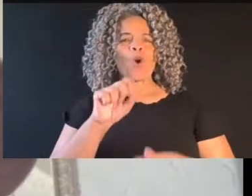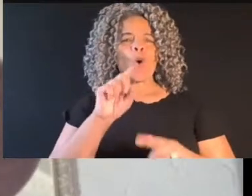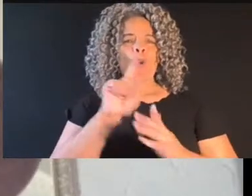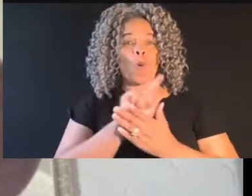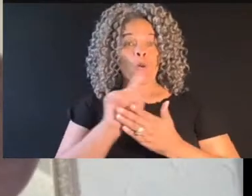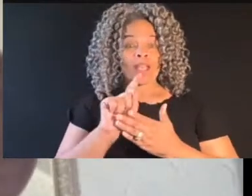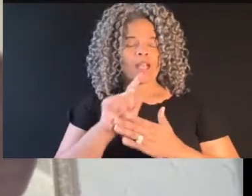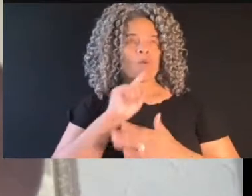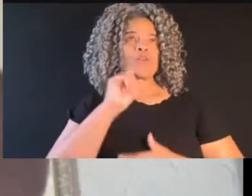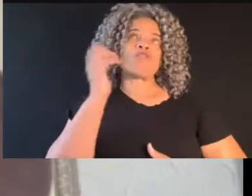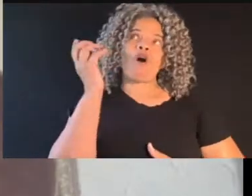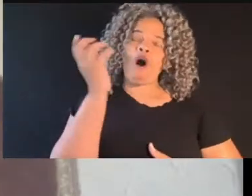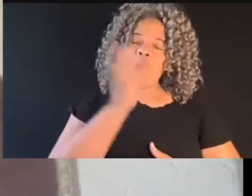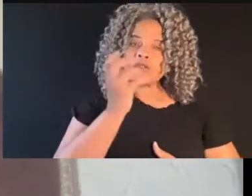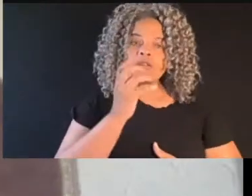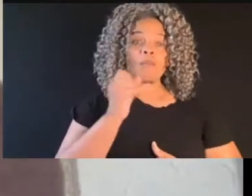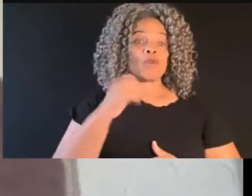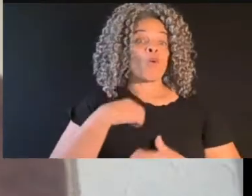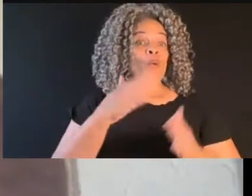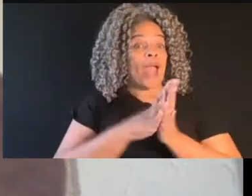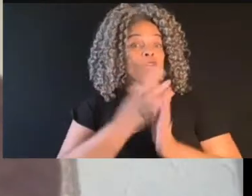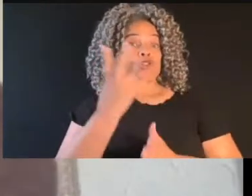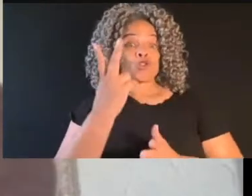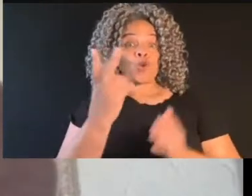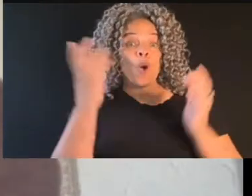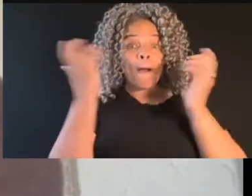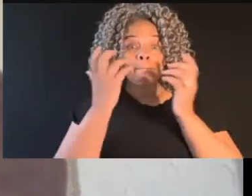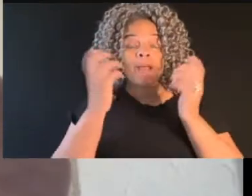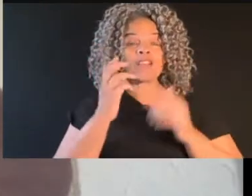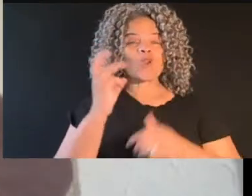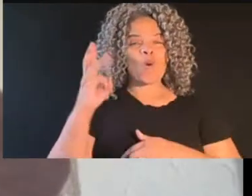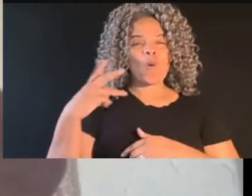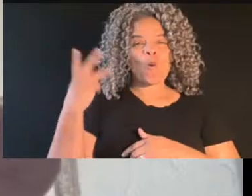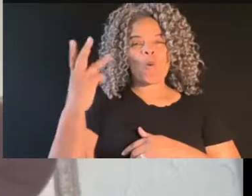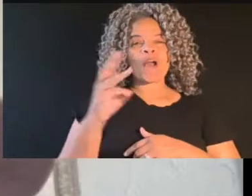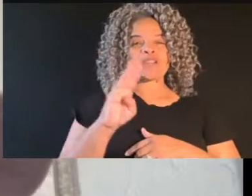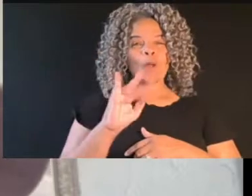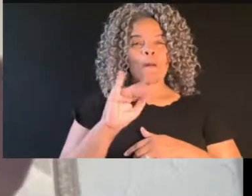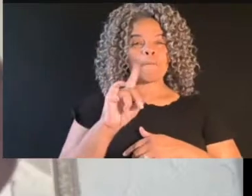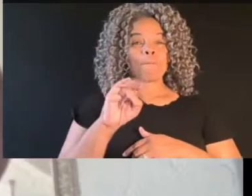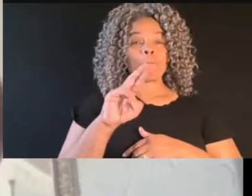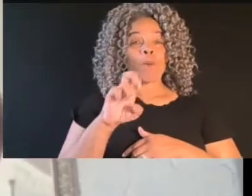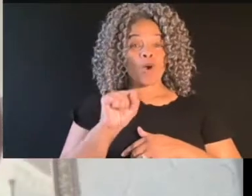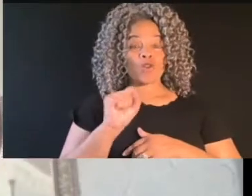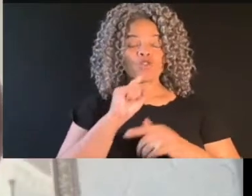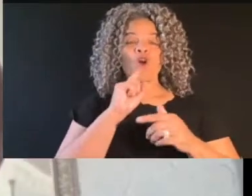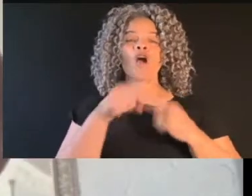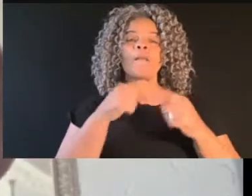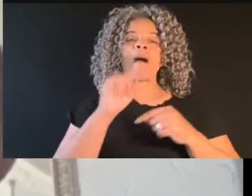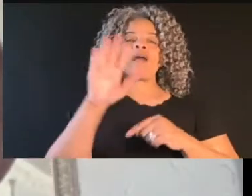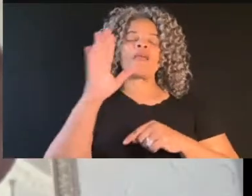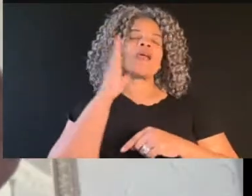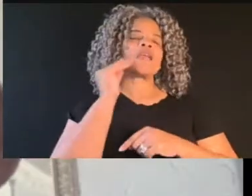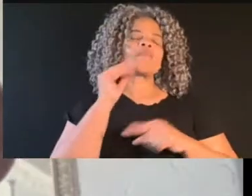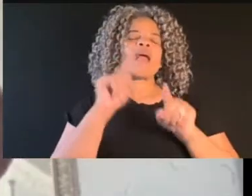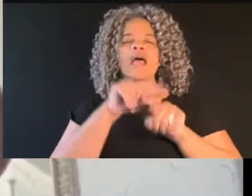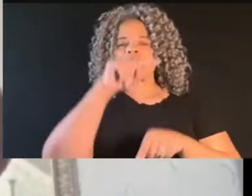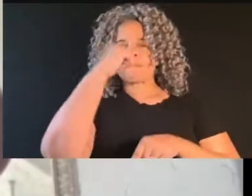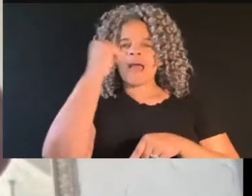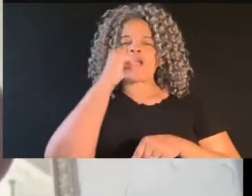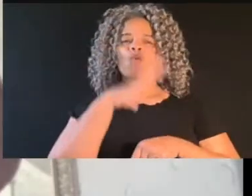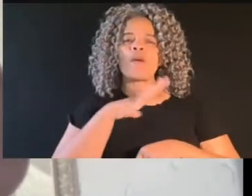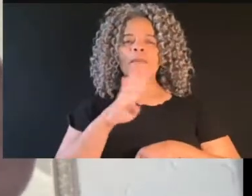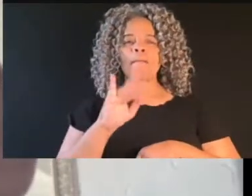awesome. And so we asked two amazing Washington birders to talk about their experience as Black women